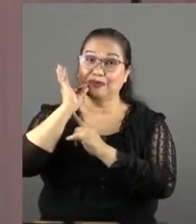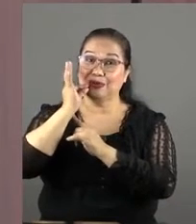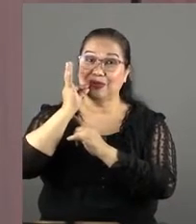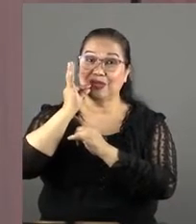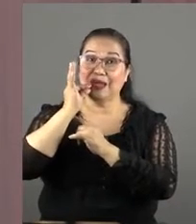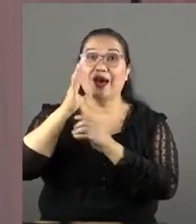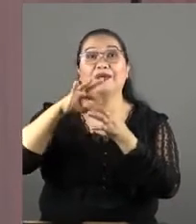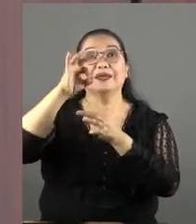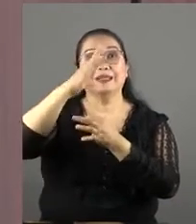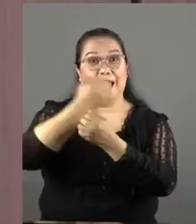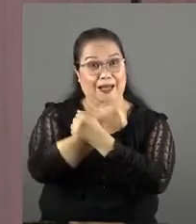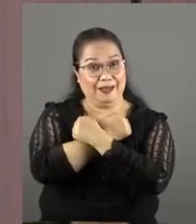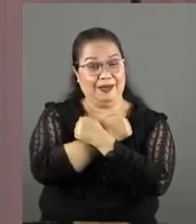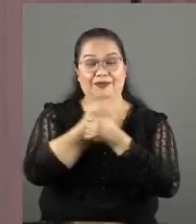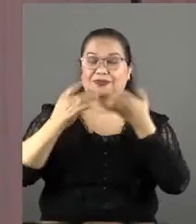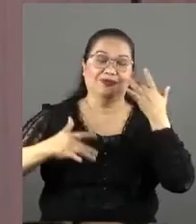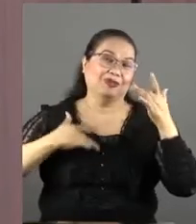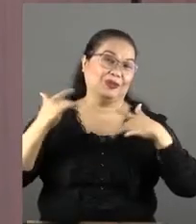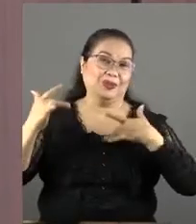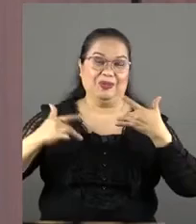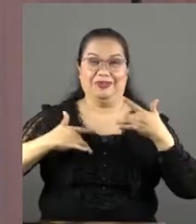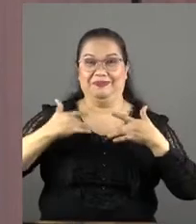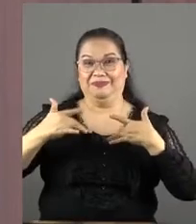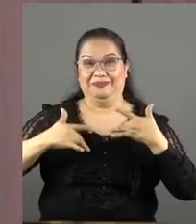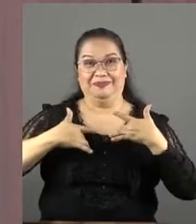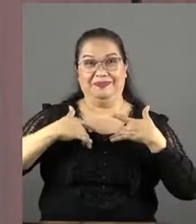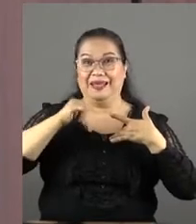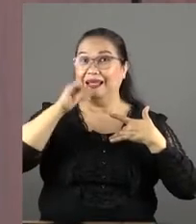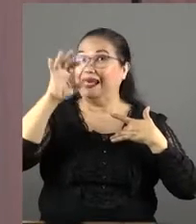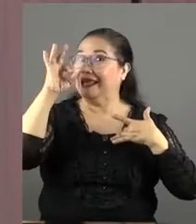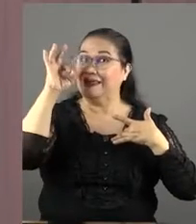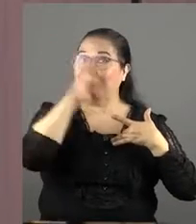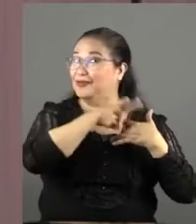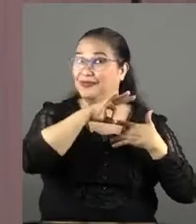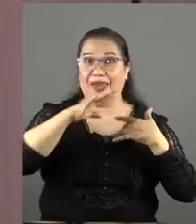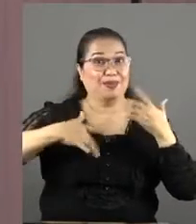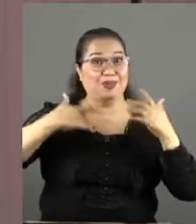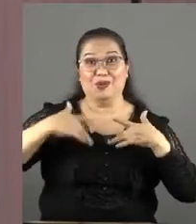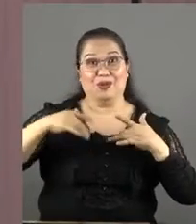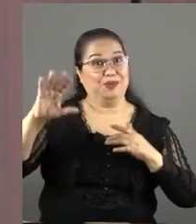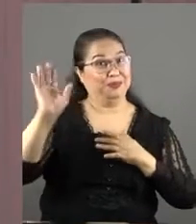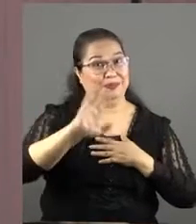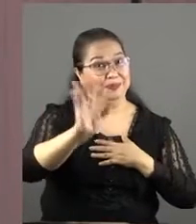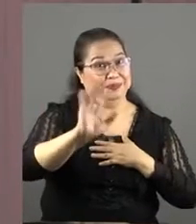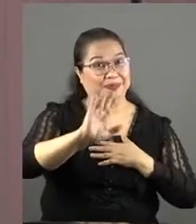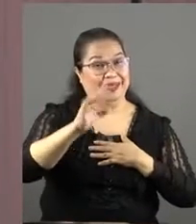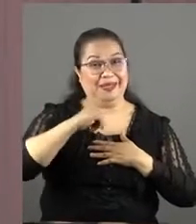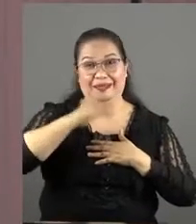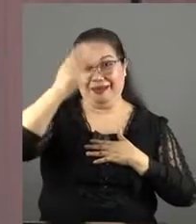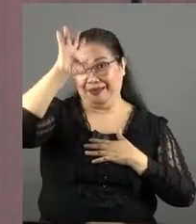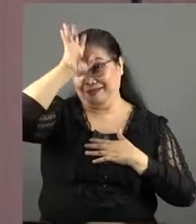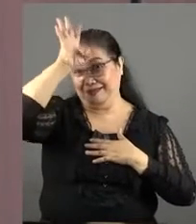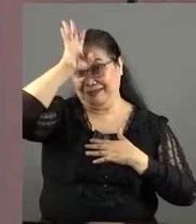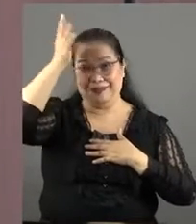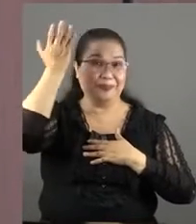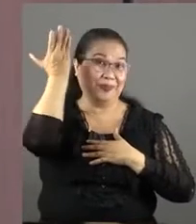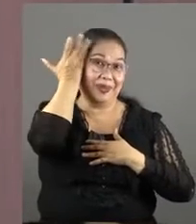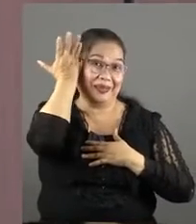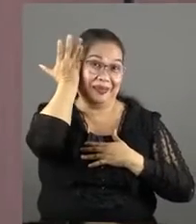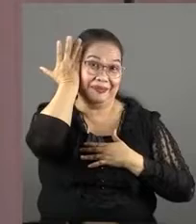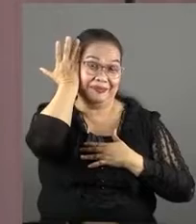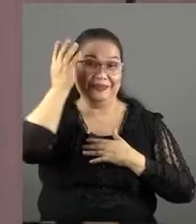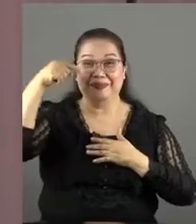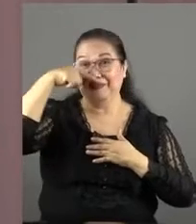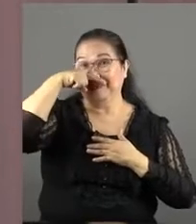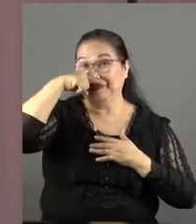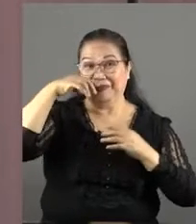love, joy. It's not fake. You don't have to manufacture it. You don't have to be